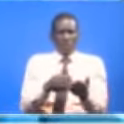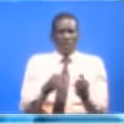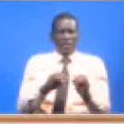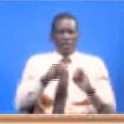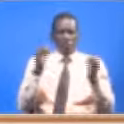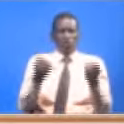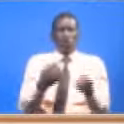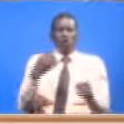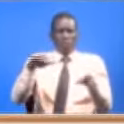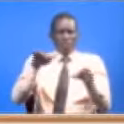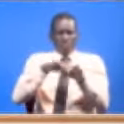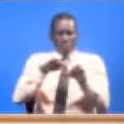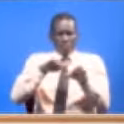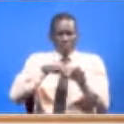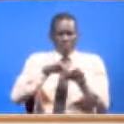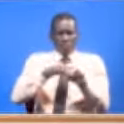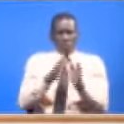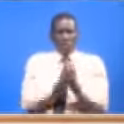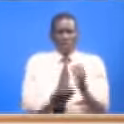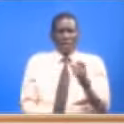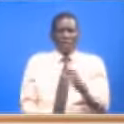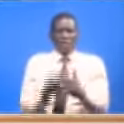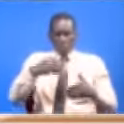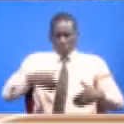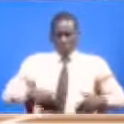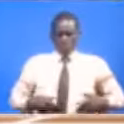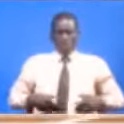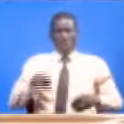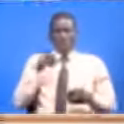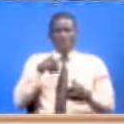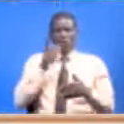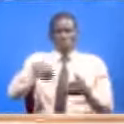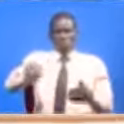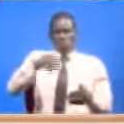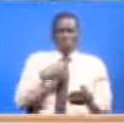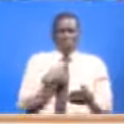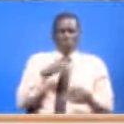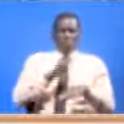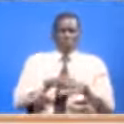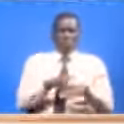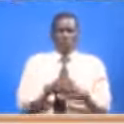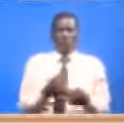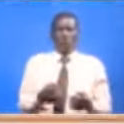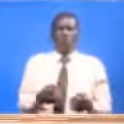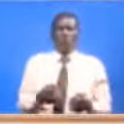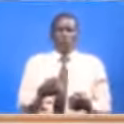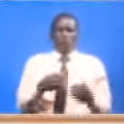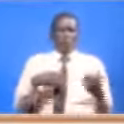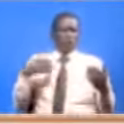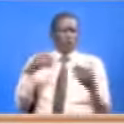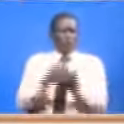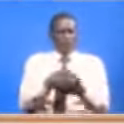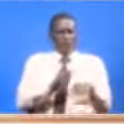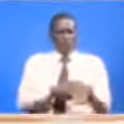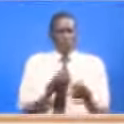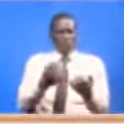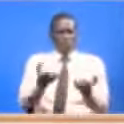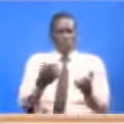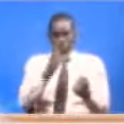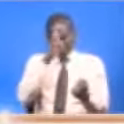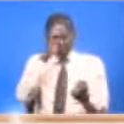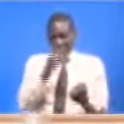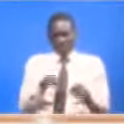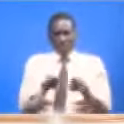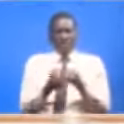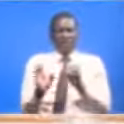participation and even just developing the youth, this is the, what we have is good. But we get to a point where now we need to get serious. And as a